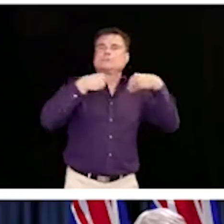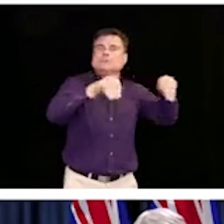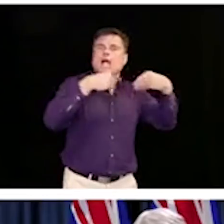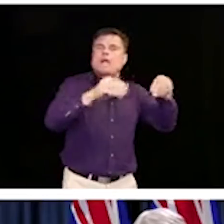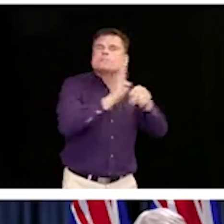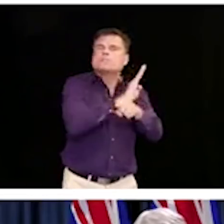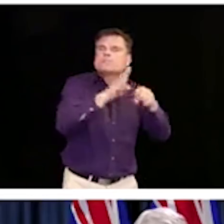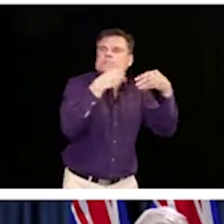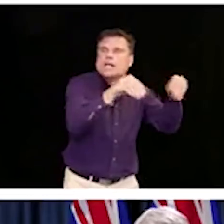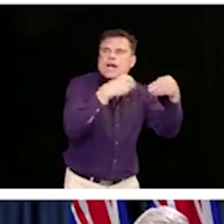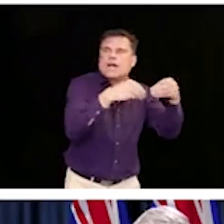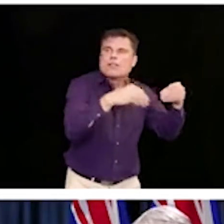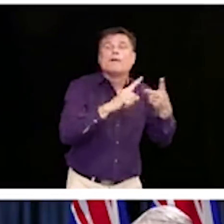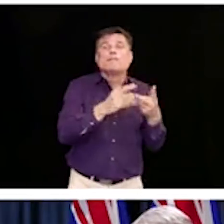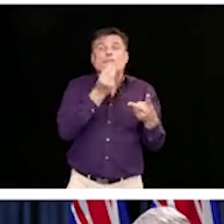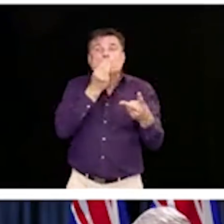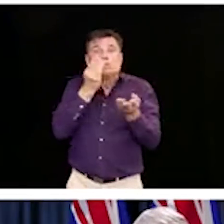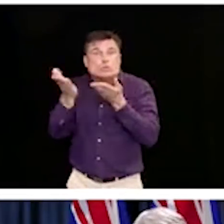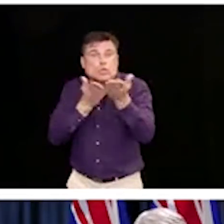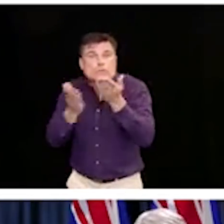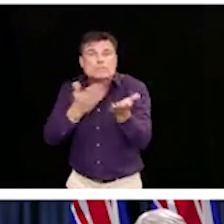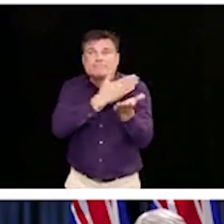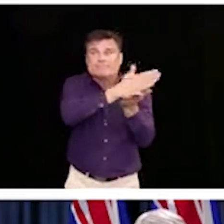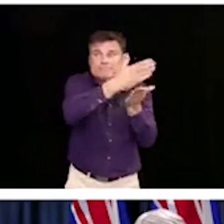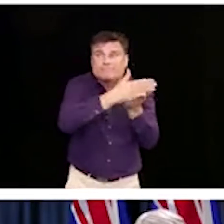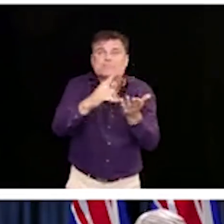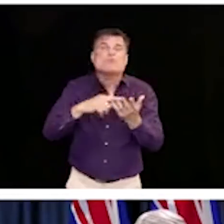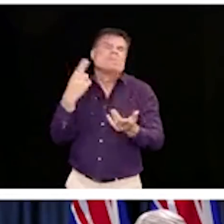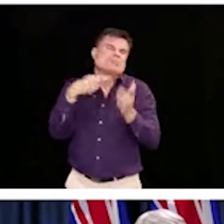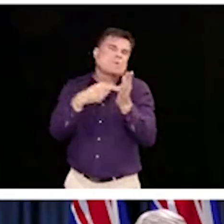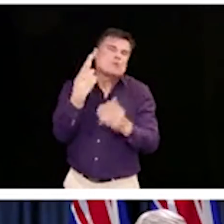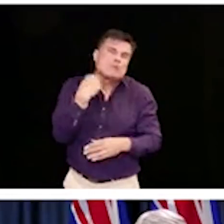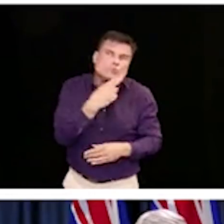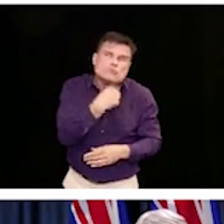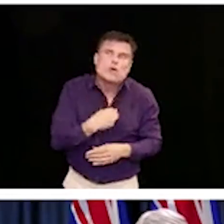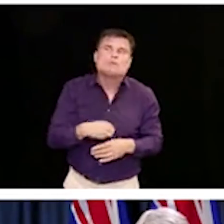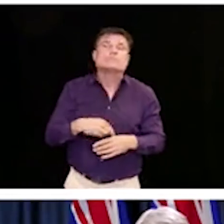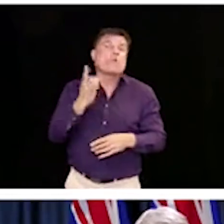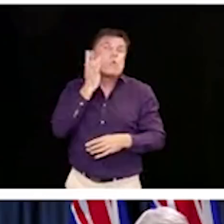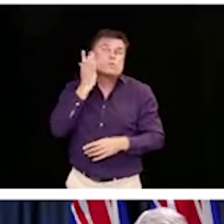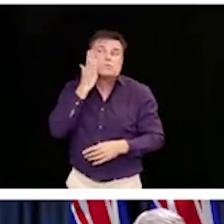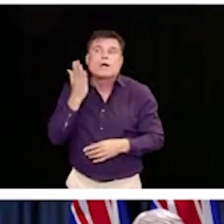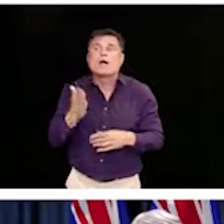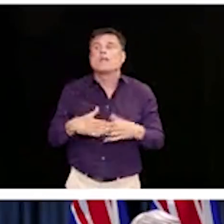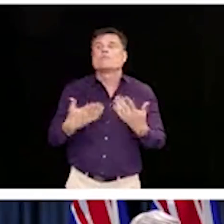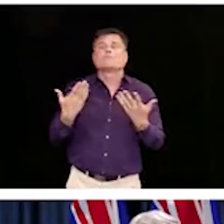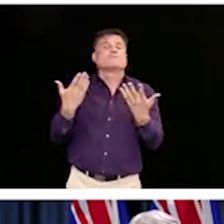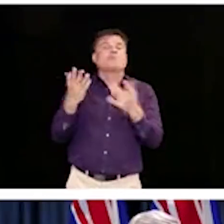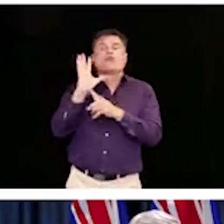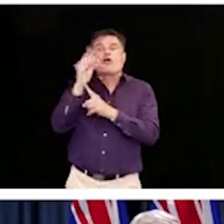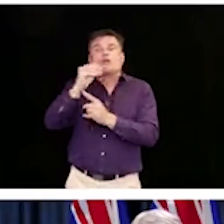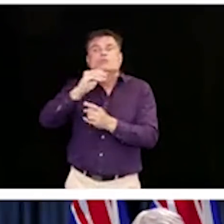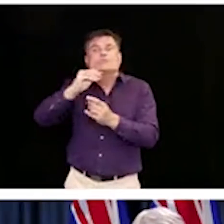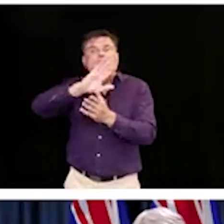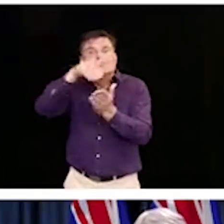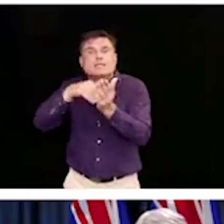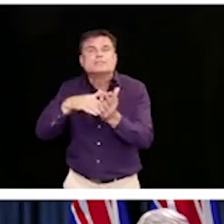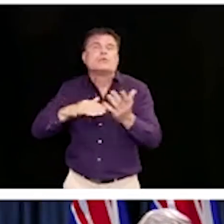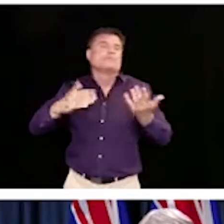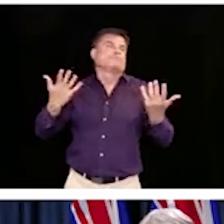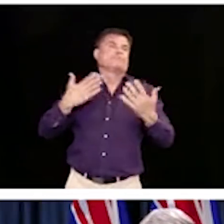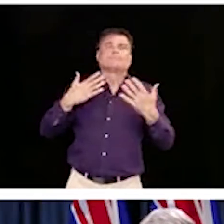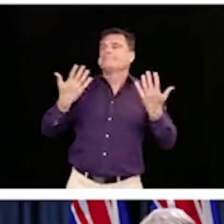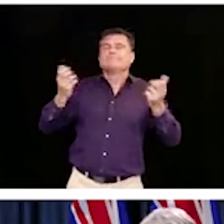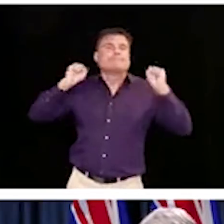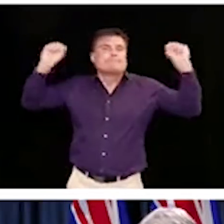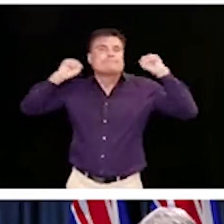trade sector, accommodation and food services, as you can see from the slide, culture and recreation, and the